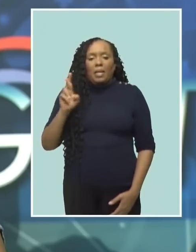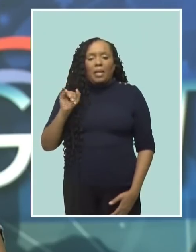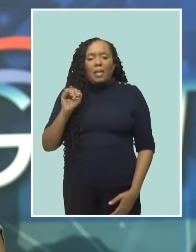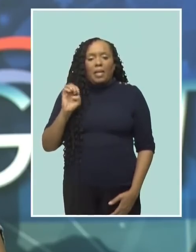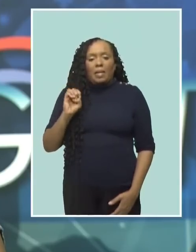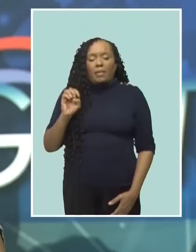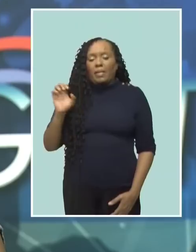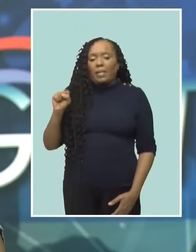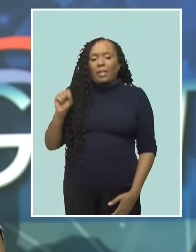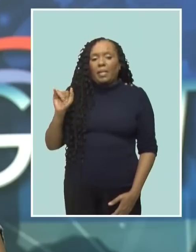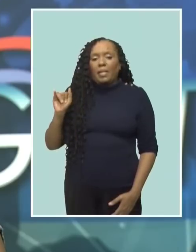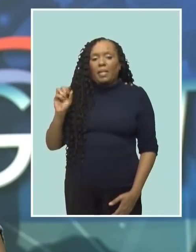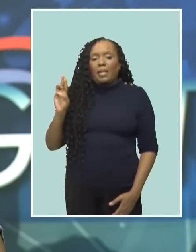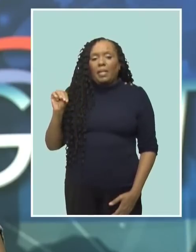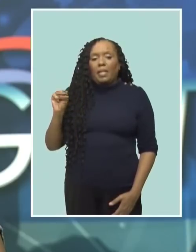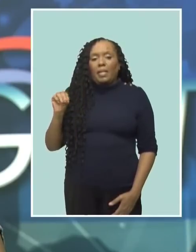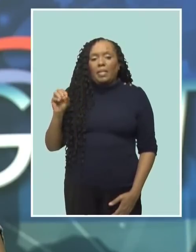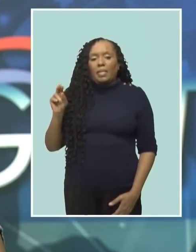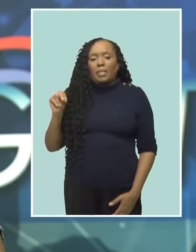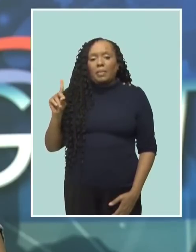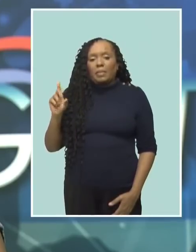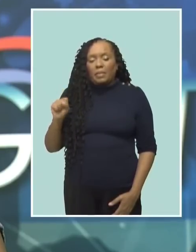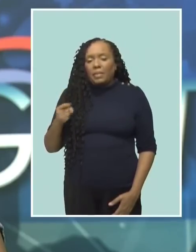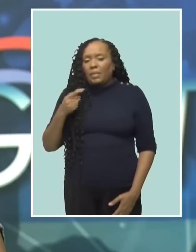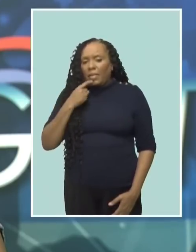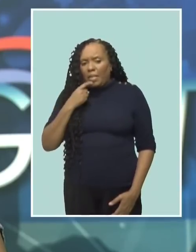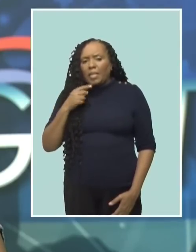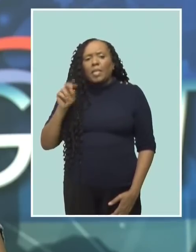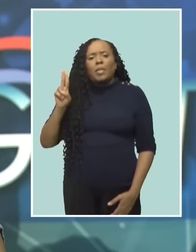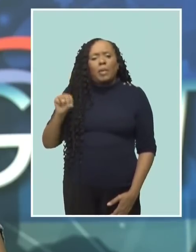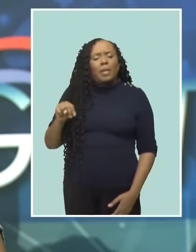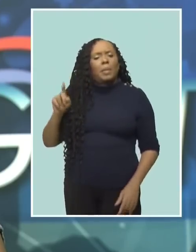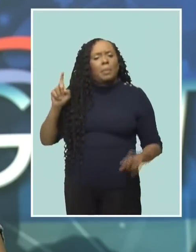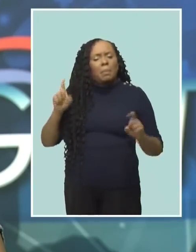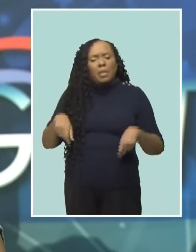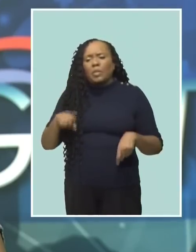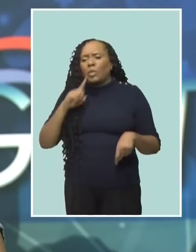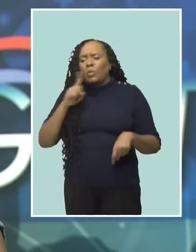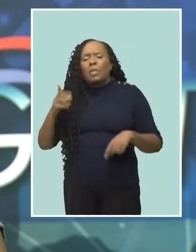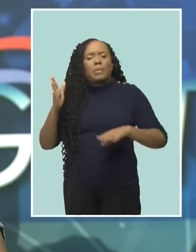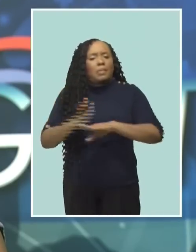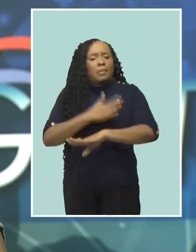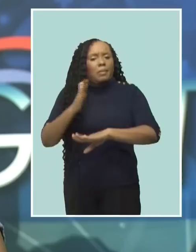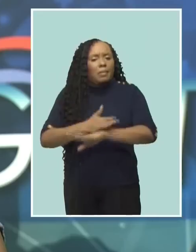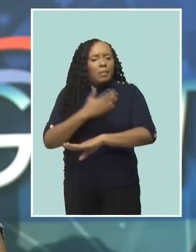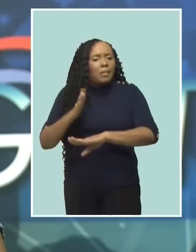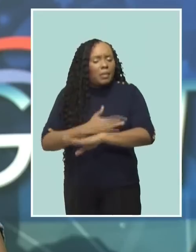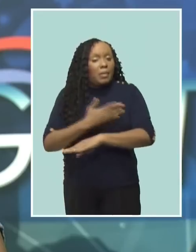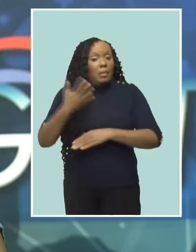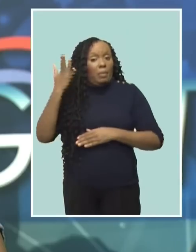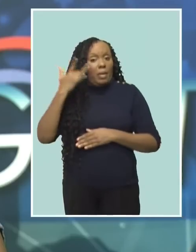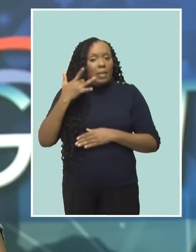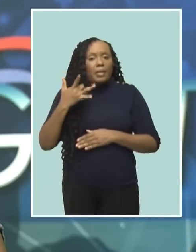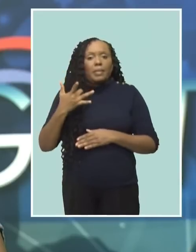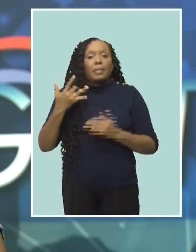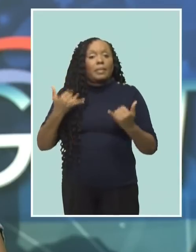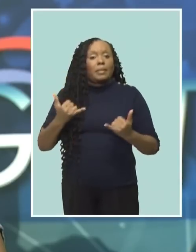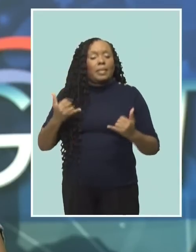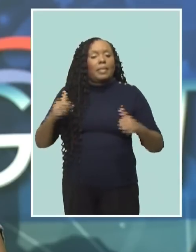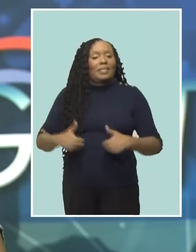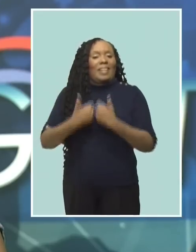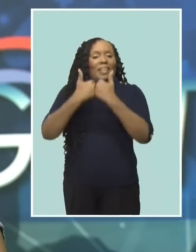the organization must continue to be relevant in the face of today's challenges. He says it's a vital and